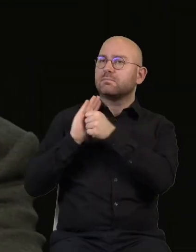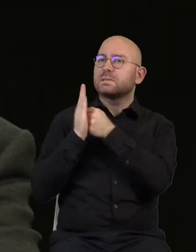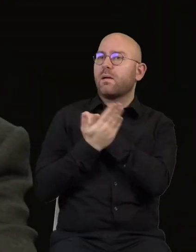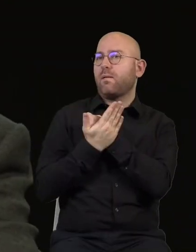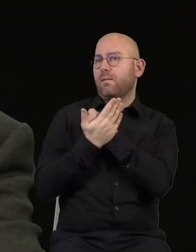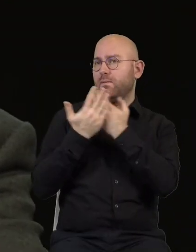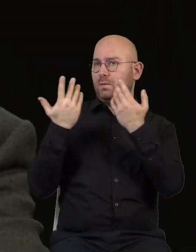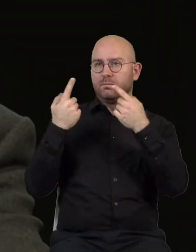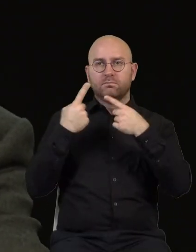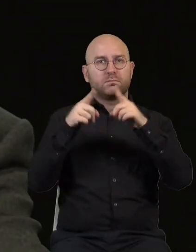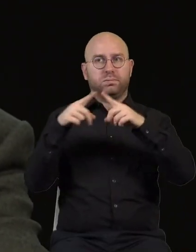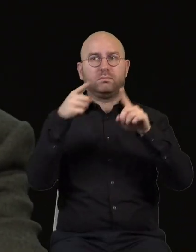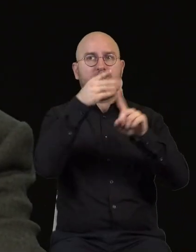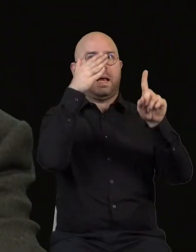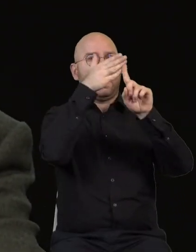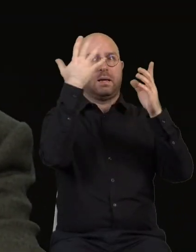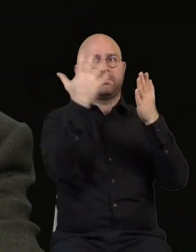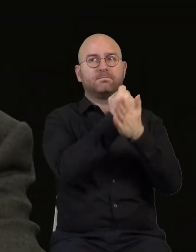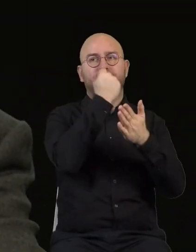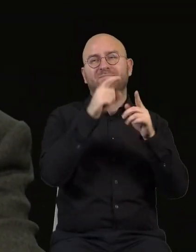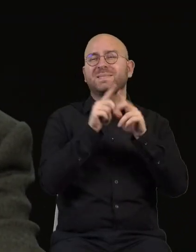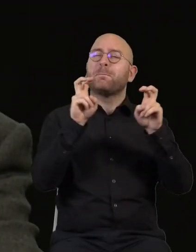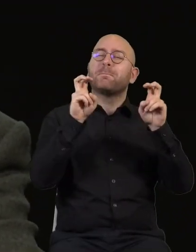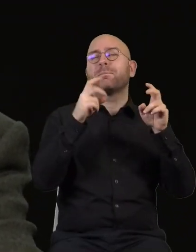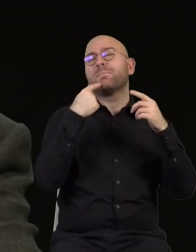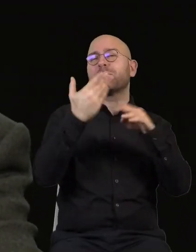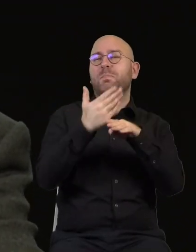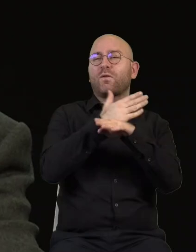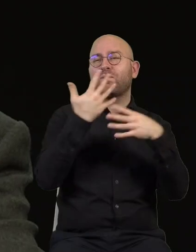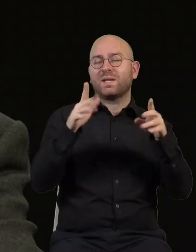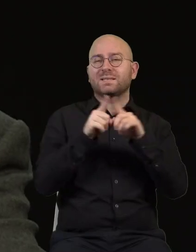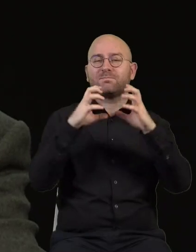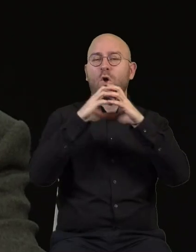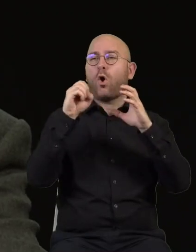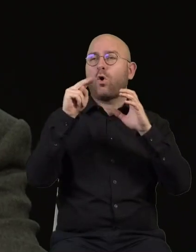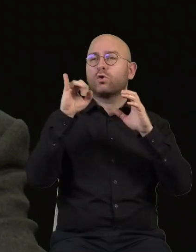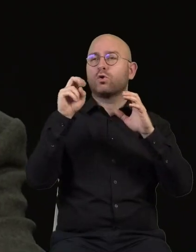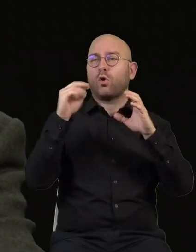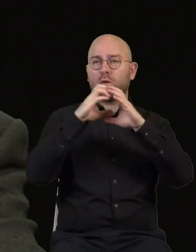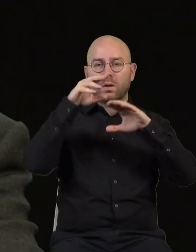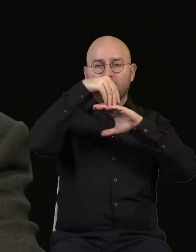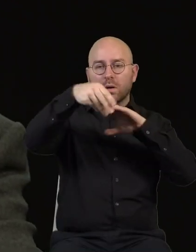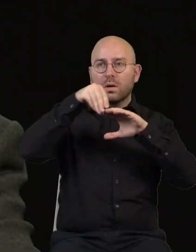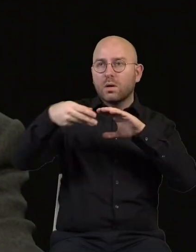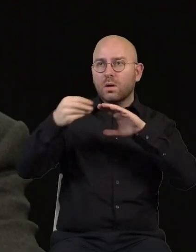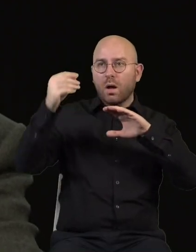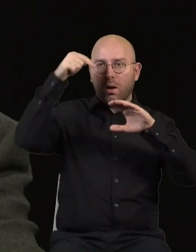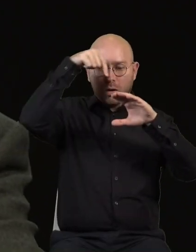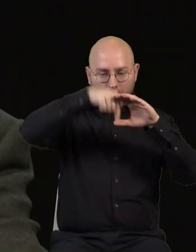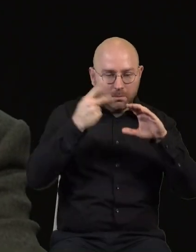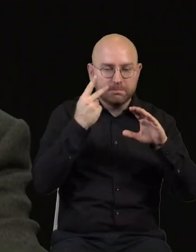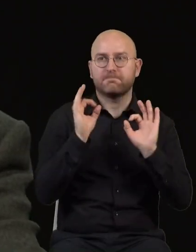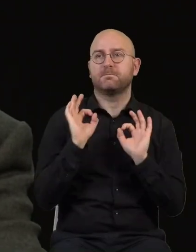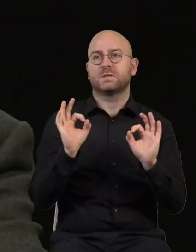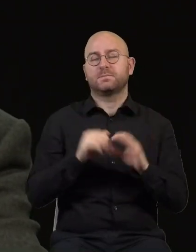Thanks very much. I would say that from the theme of sustainability and